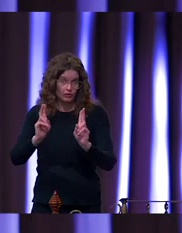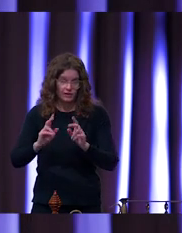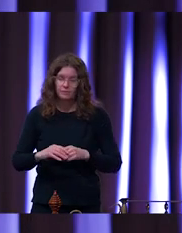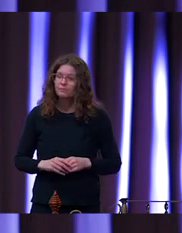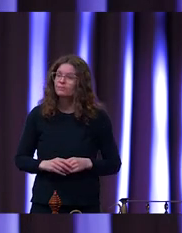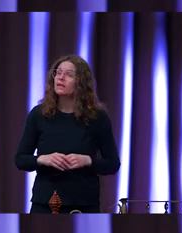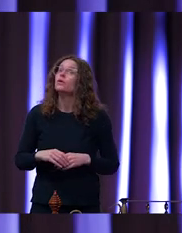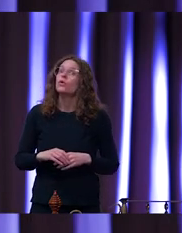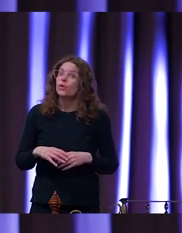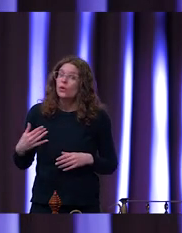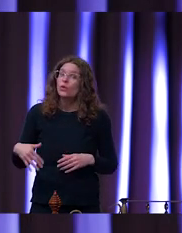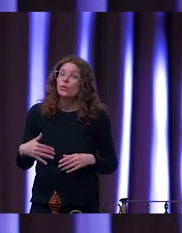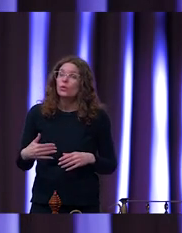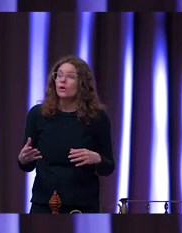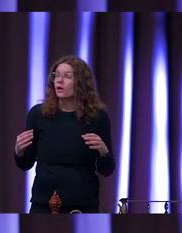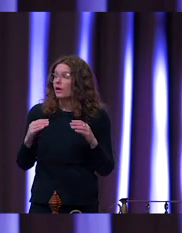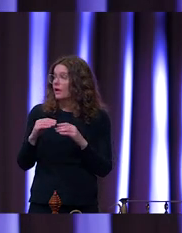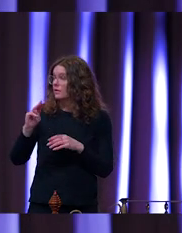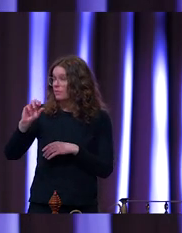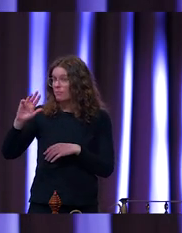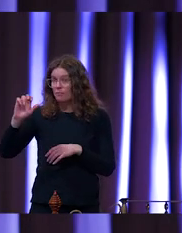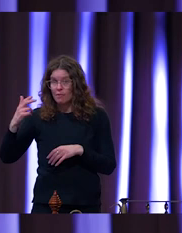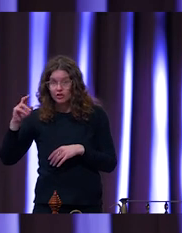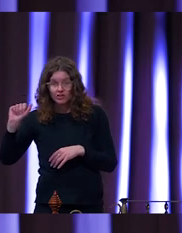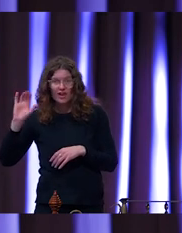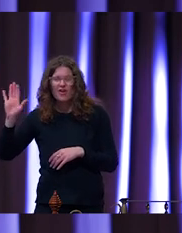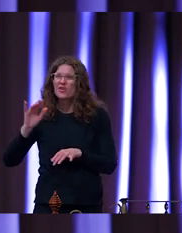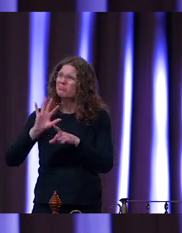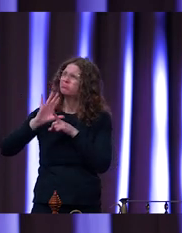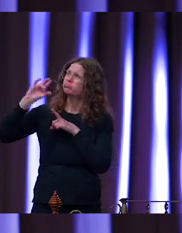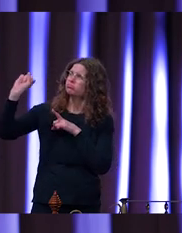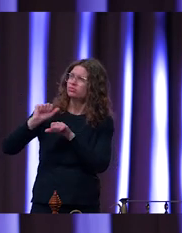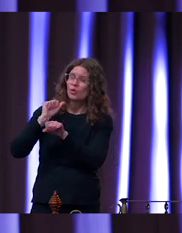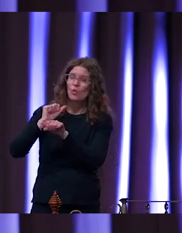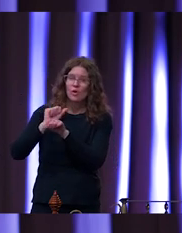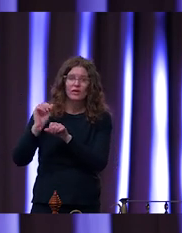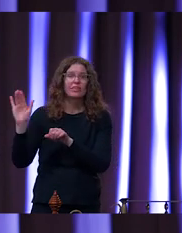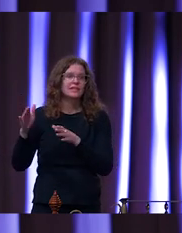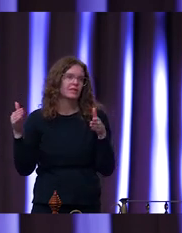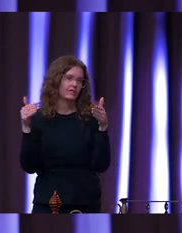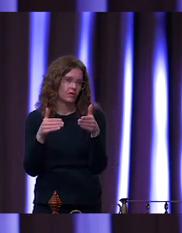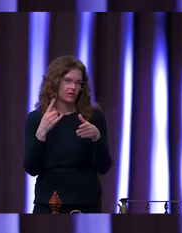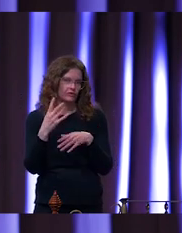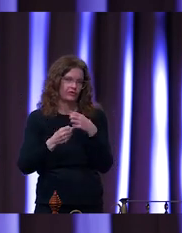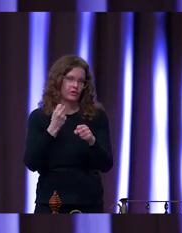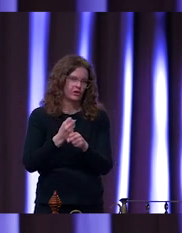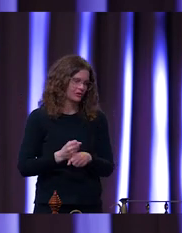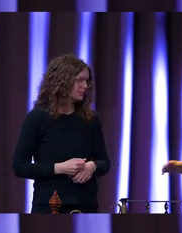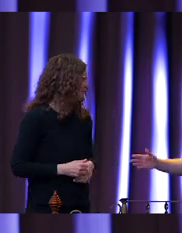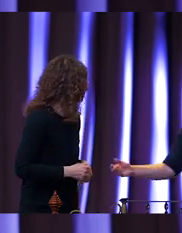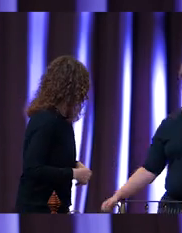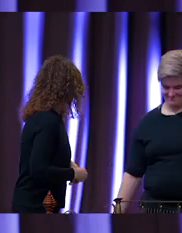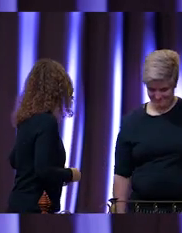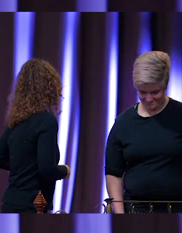a whole lot of Marsha's outstanding work in the past few years. So